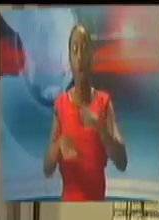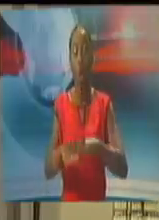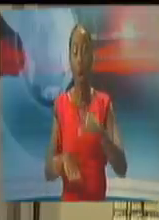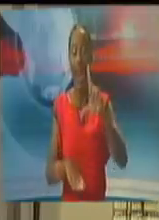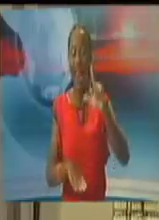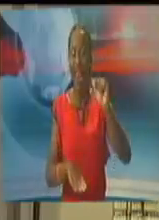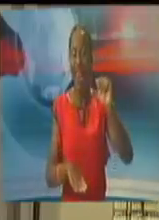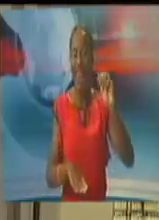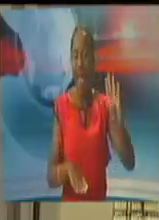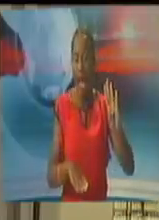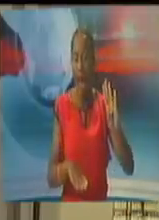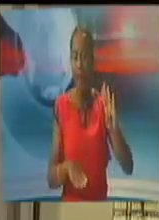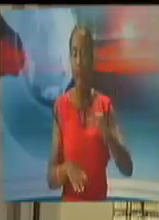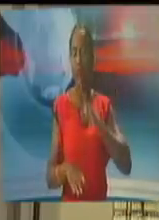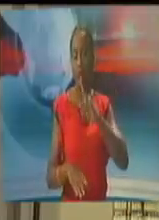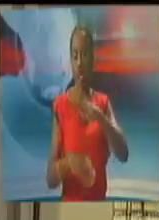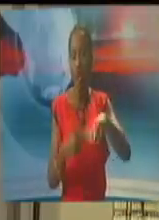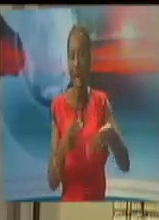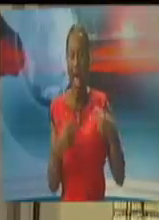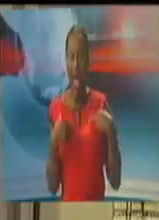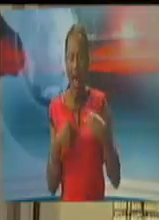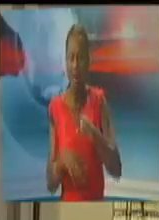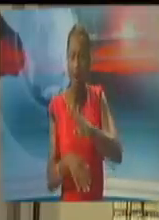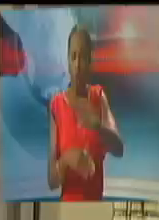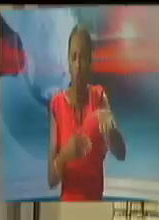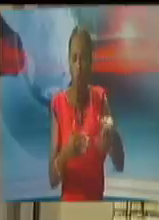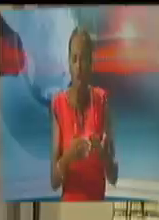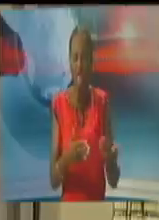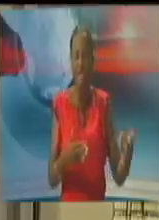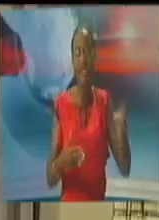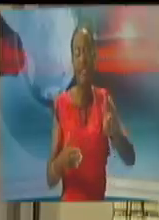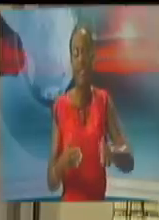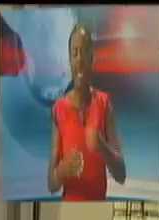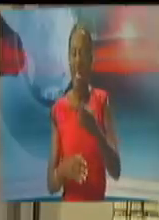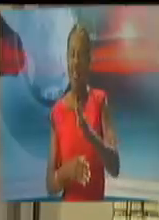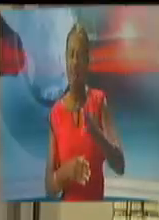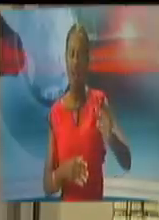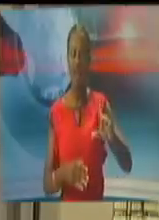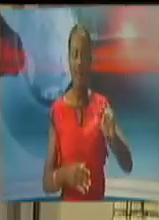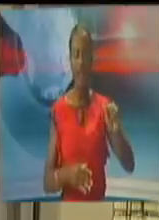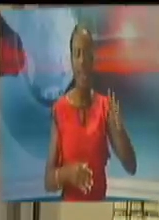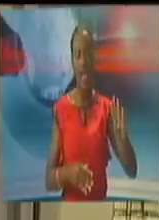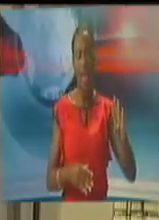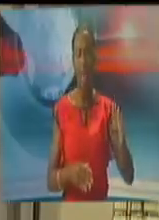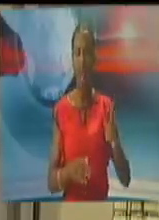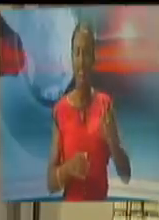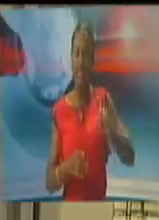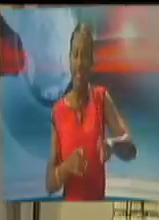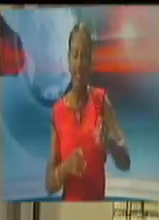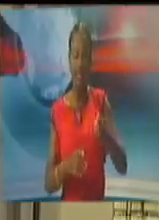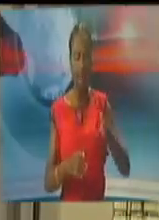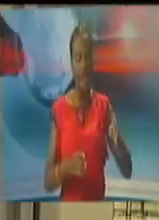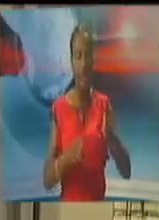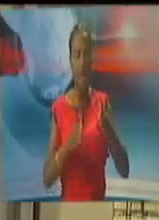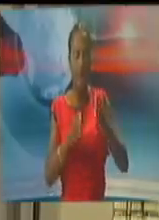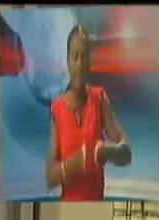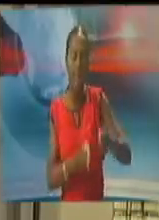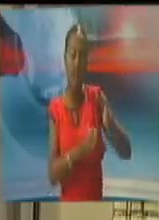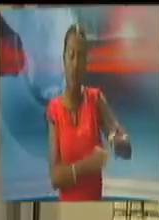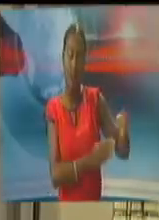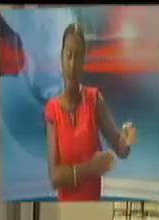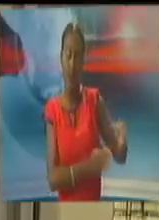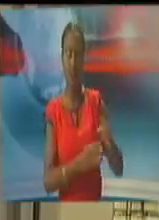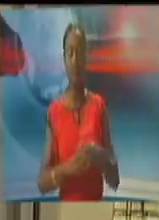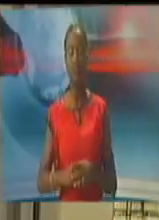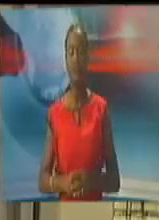to fulfill the requirements. Different labs will be in different states of preparedness. So there's no fixed time